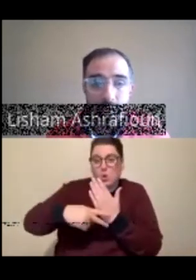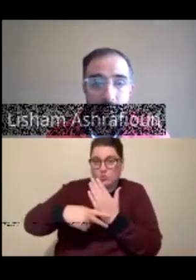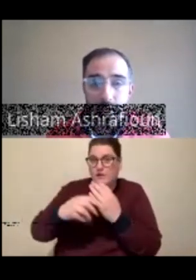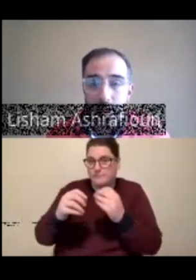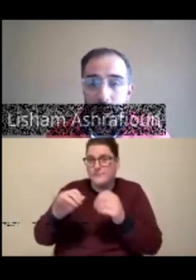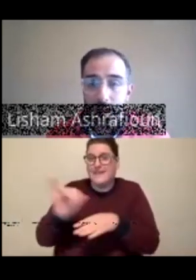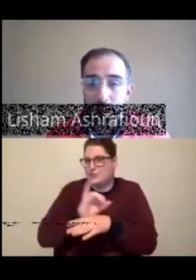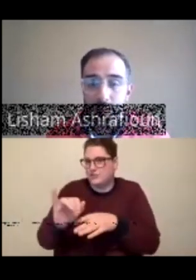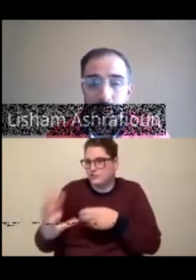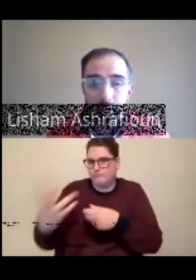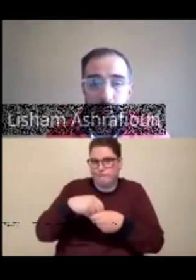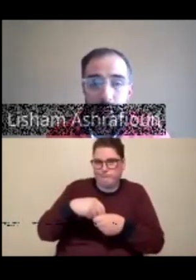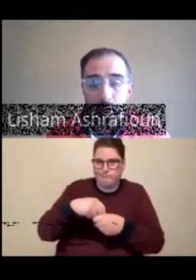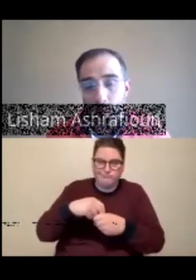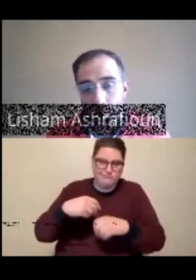joining us